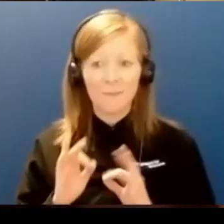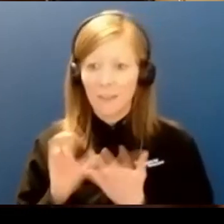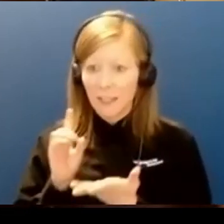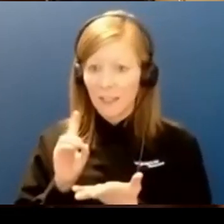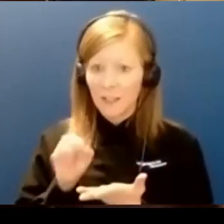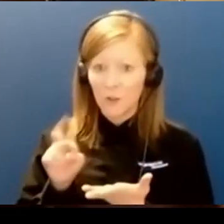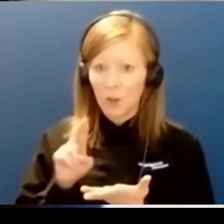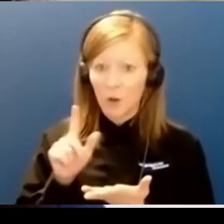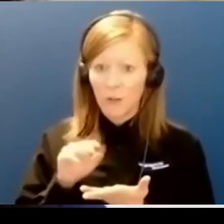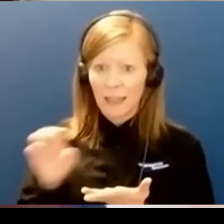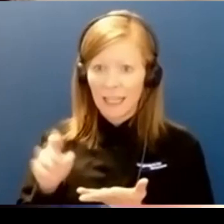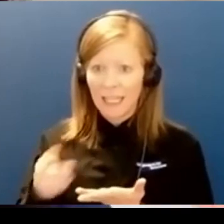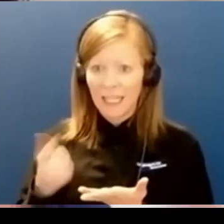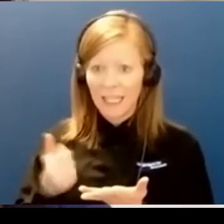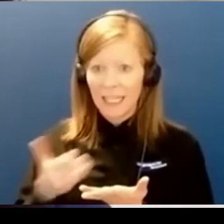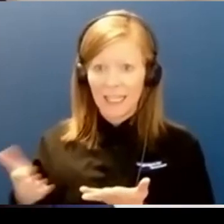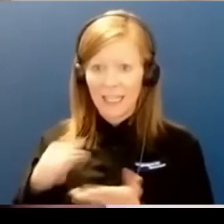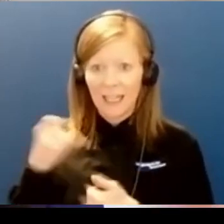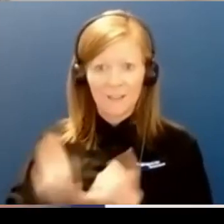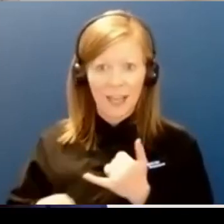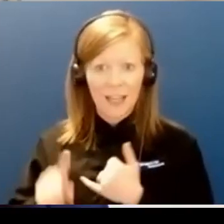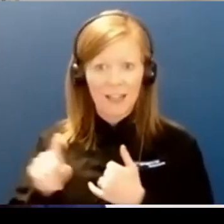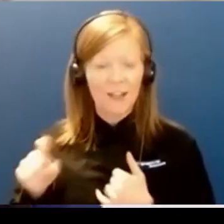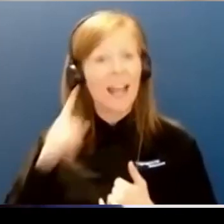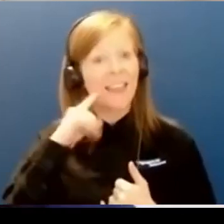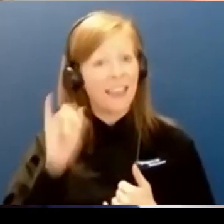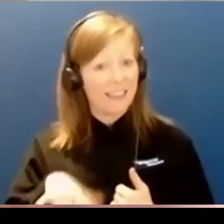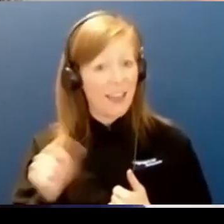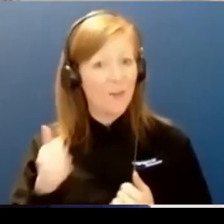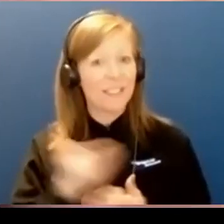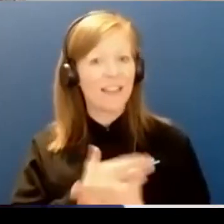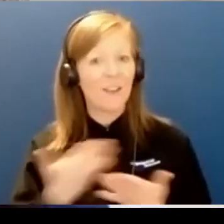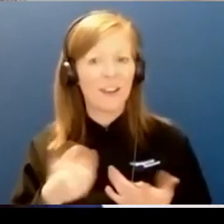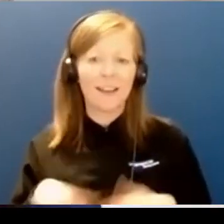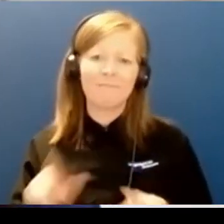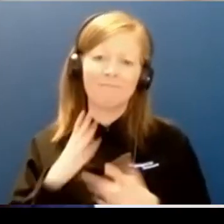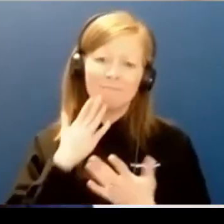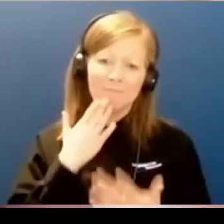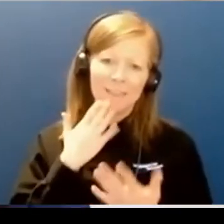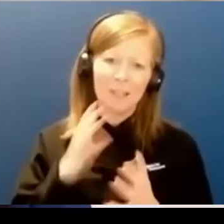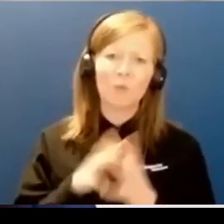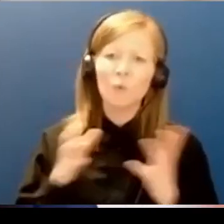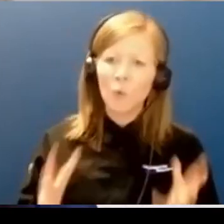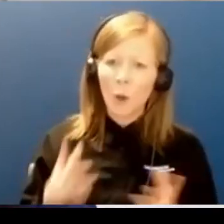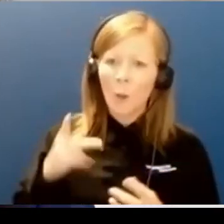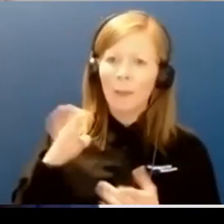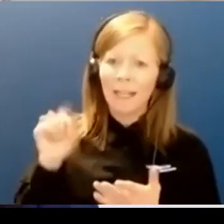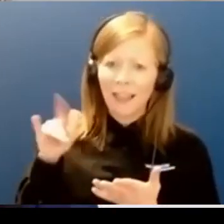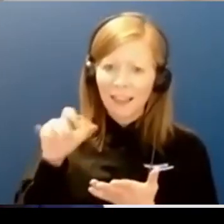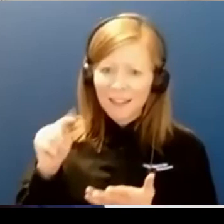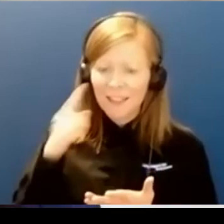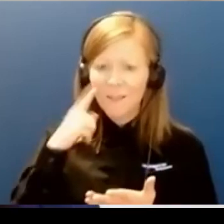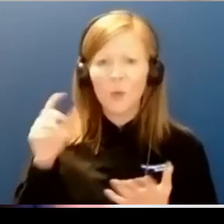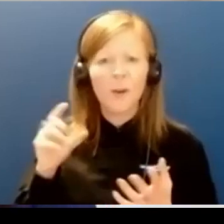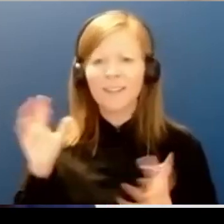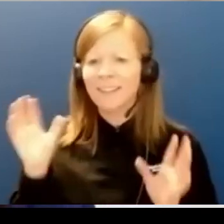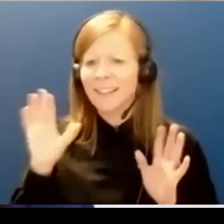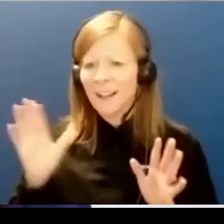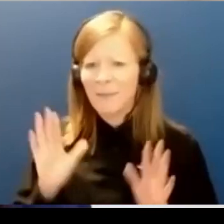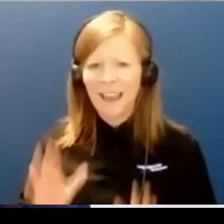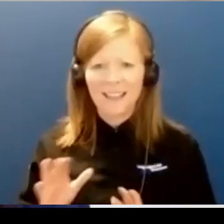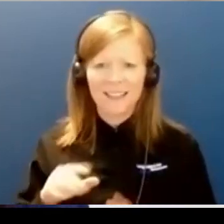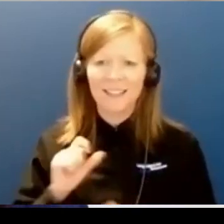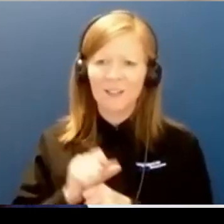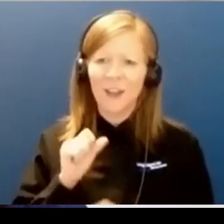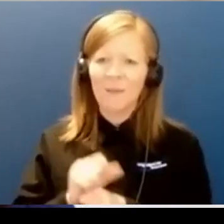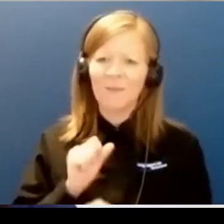anything final? I think that was everything. Thank you so much for our panelists for doing such an amazing job. I hope everyone